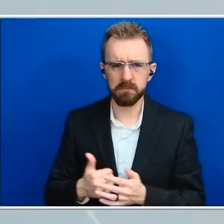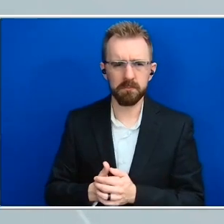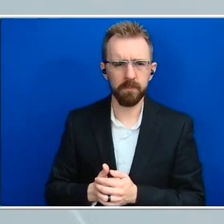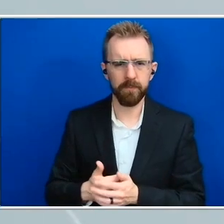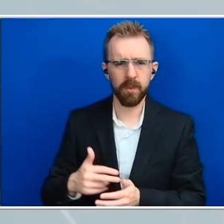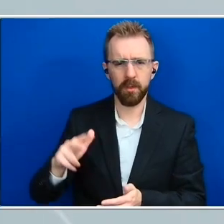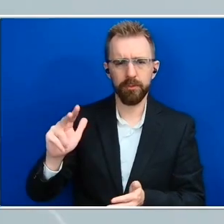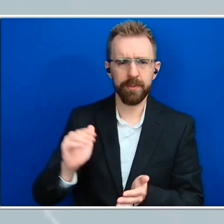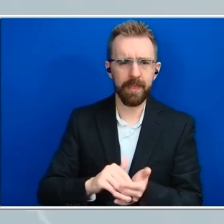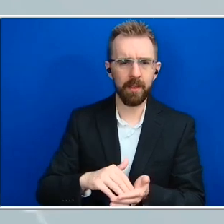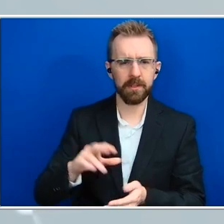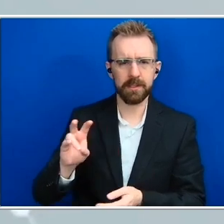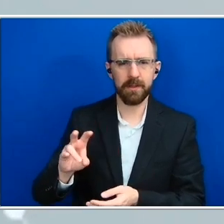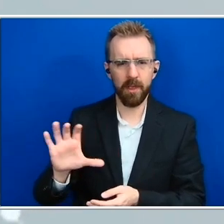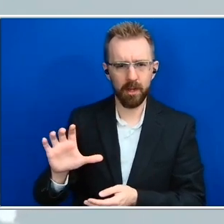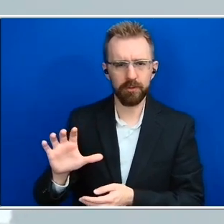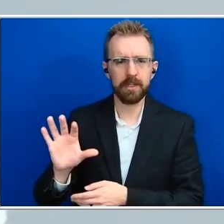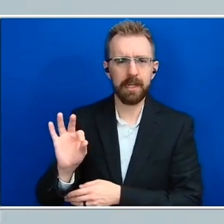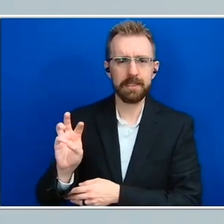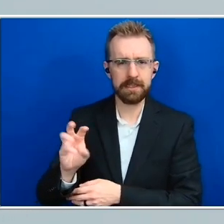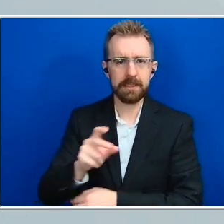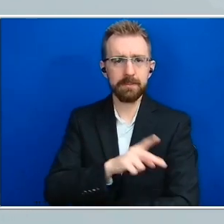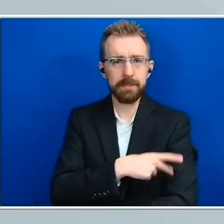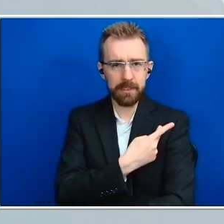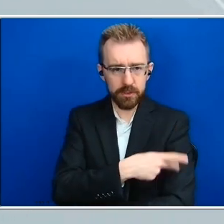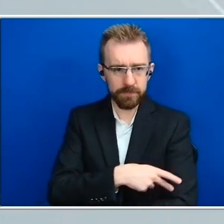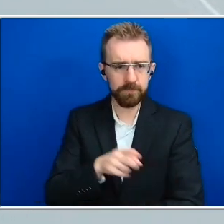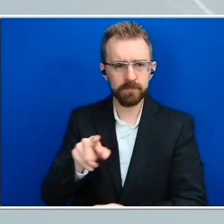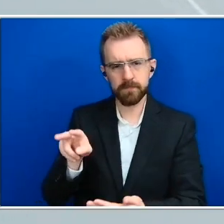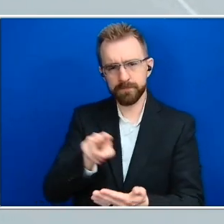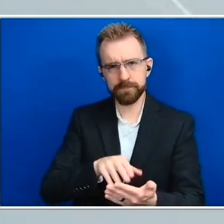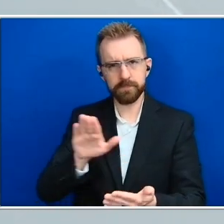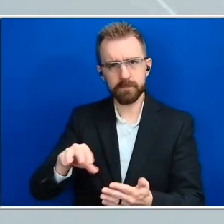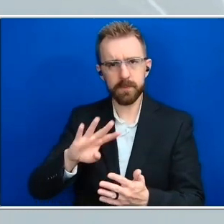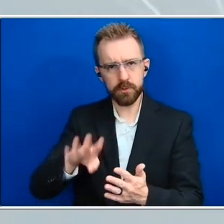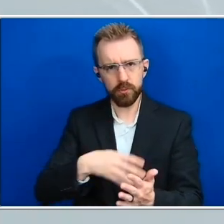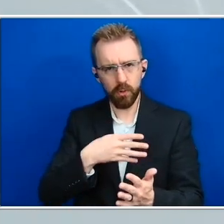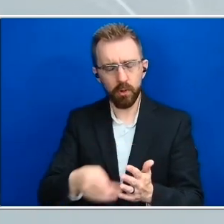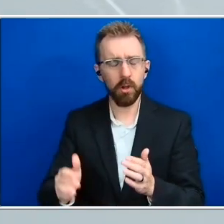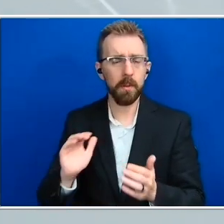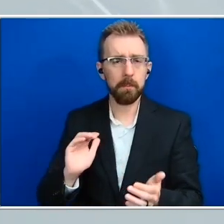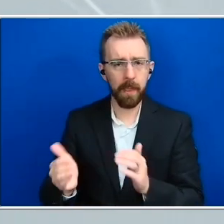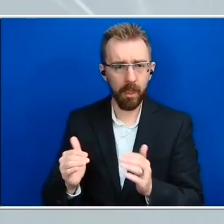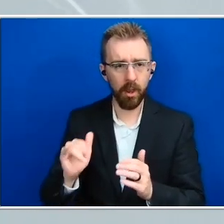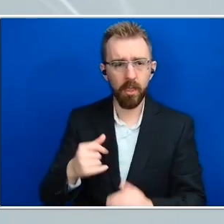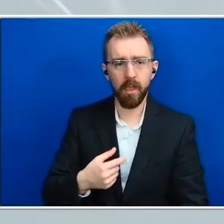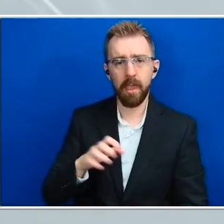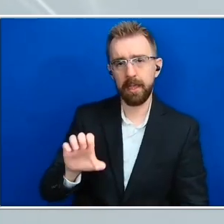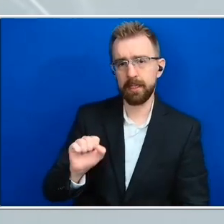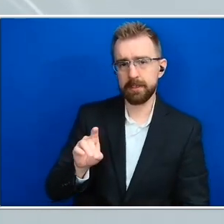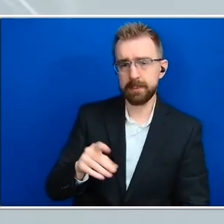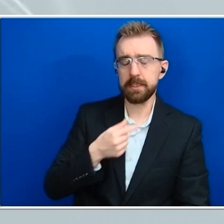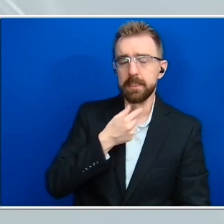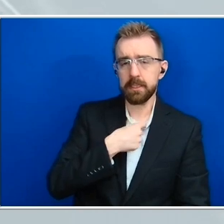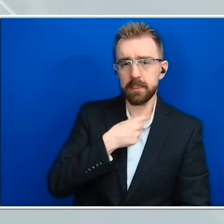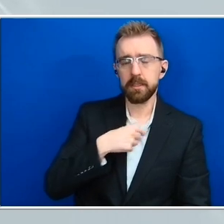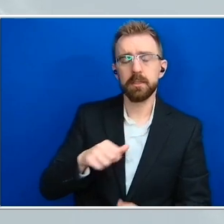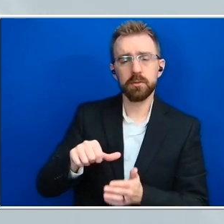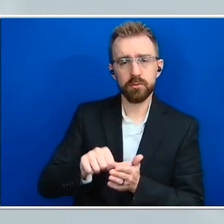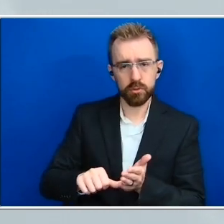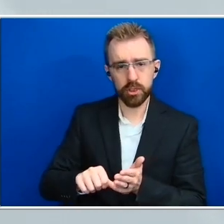3,700 patients. They looked at their chart and compared esophagectomy versus surgery,